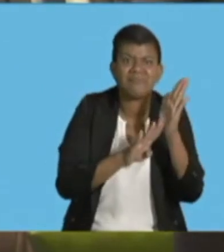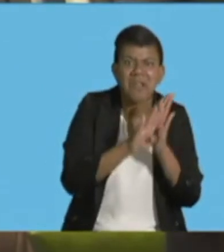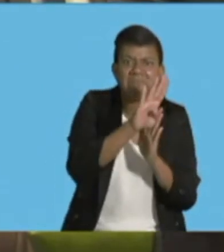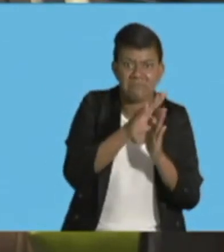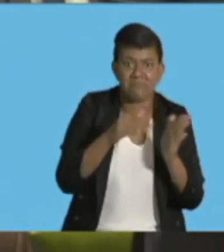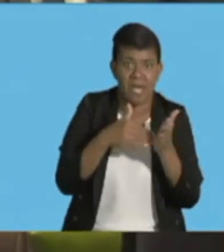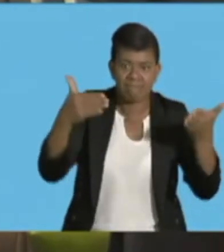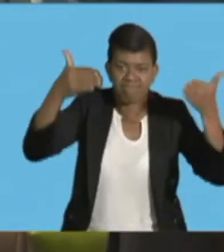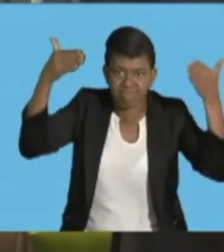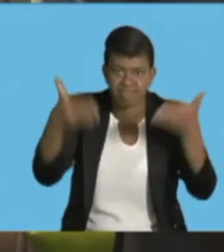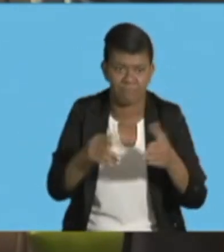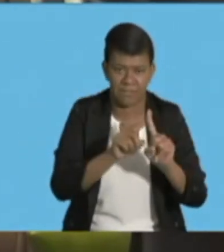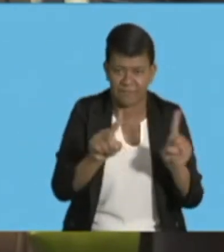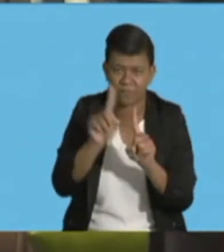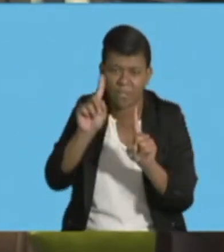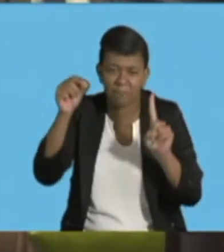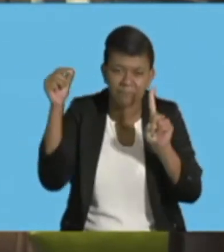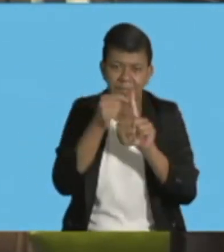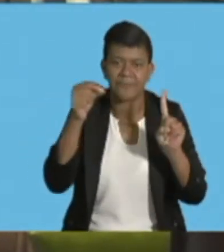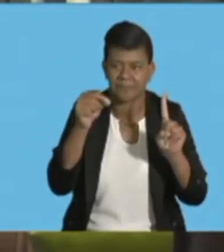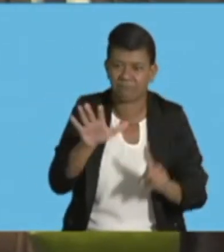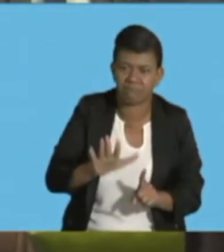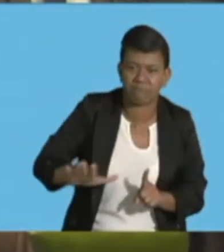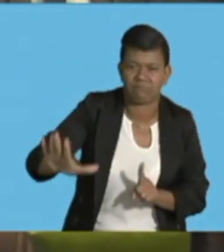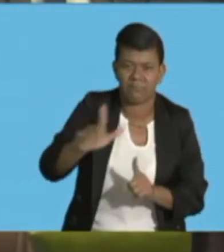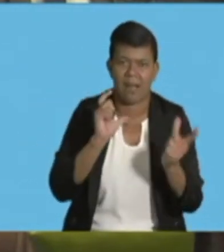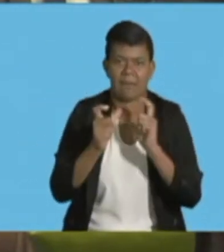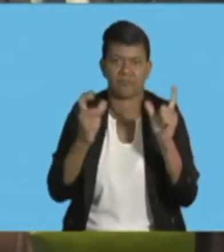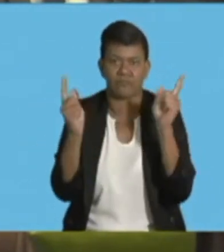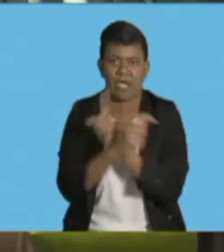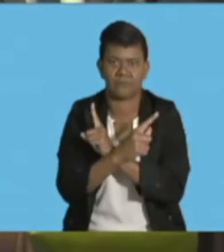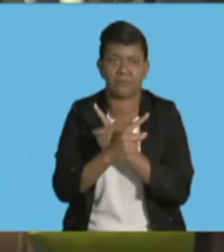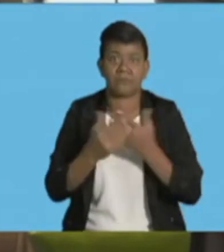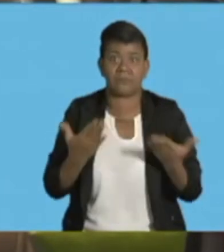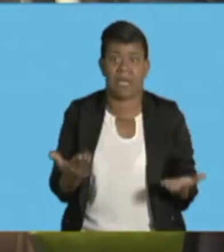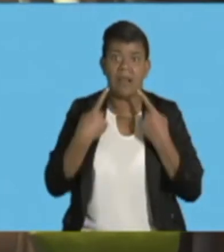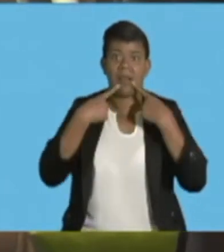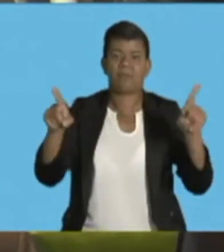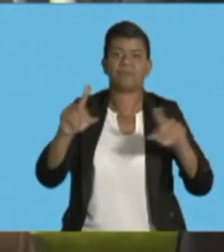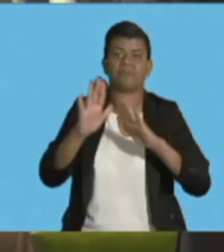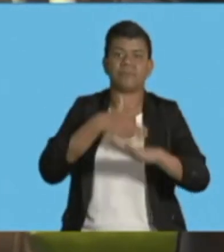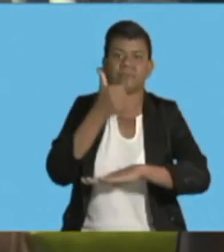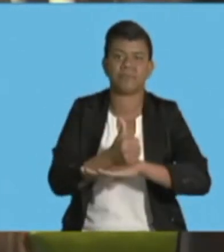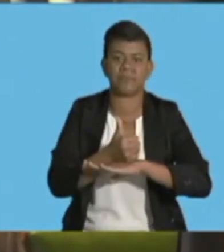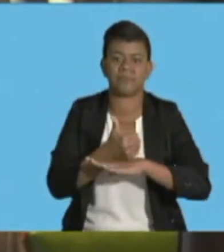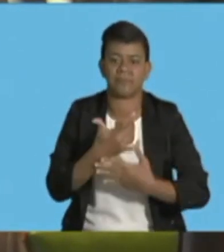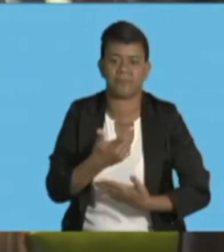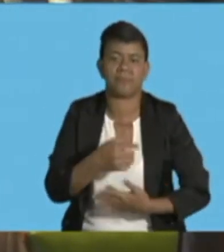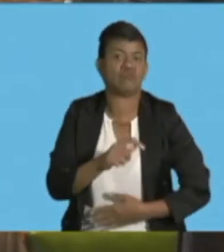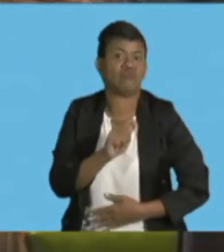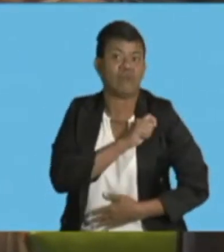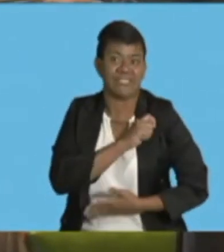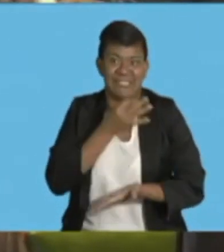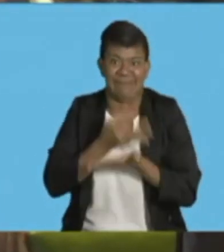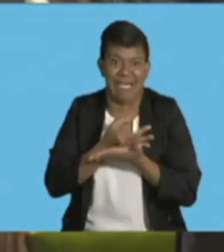specific areas of climate change. So as we announced that we're setting up a trust fund for relocation, and those who are subjected